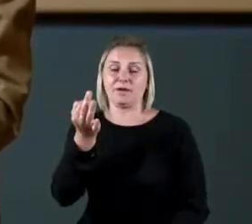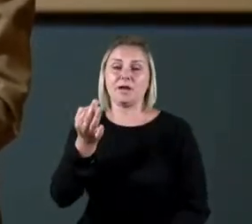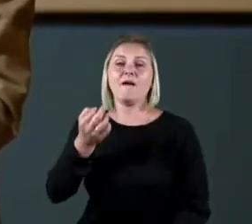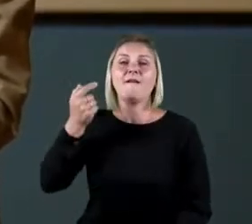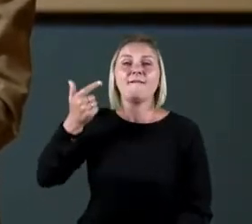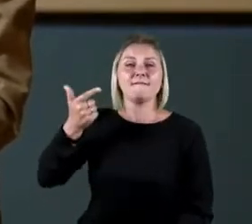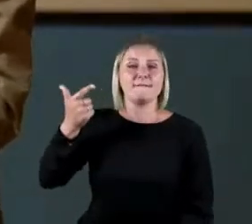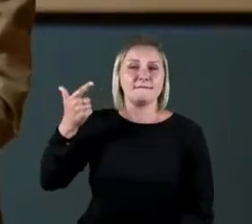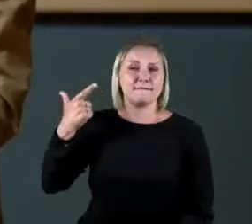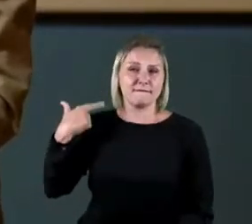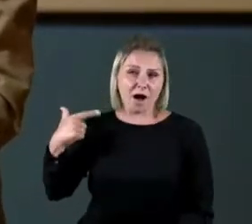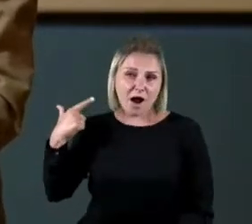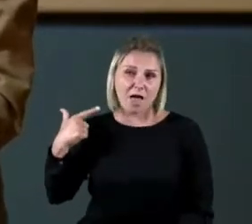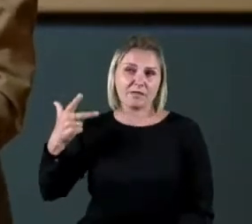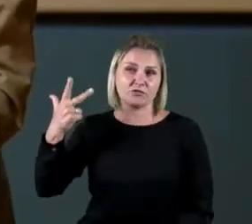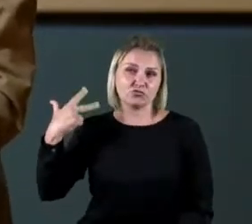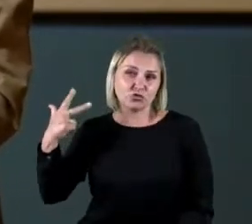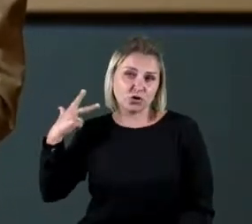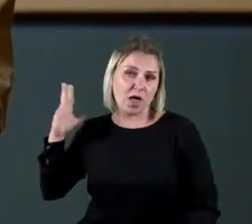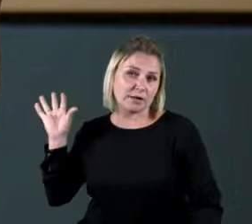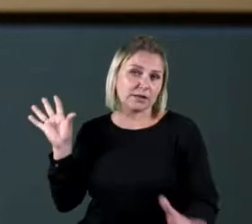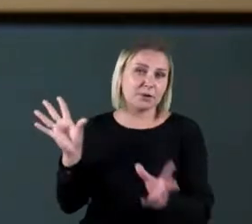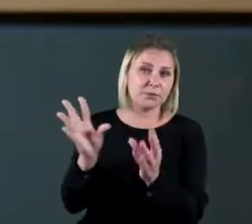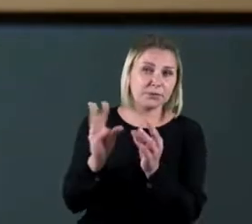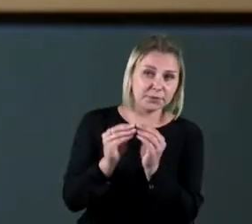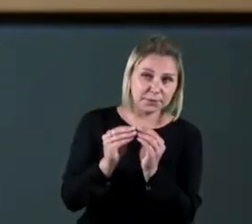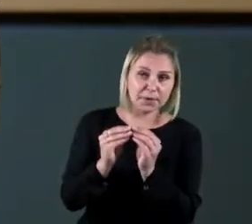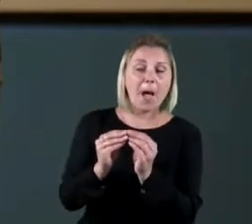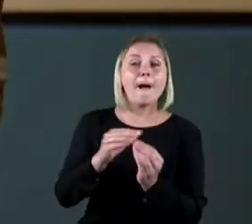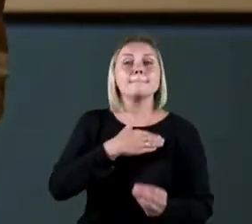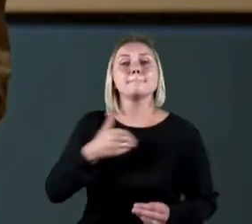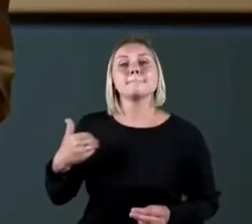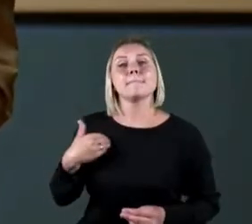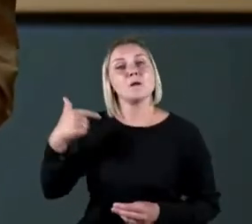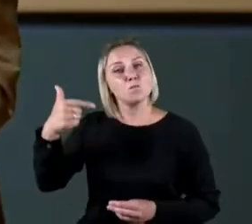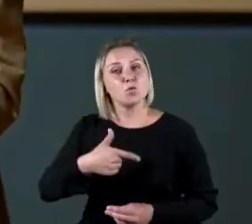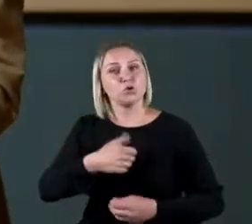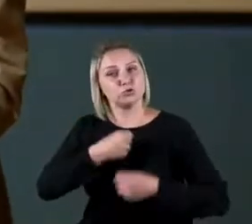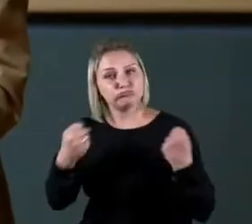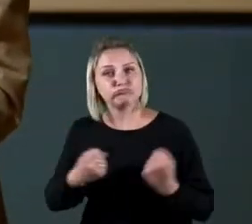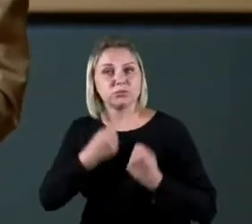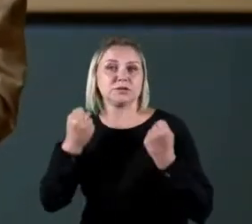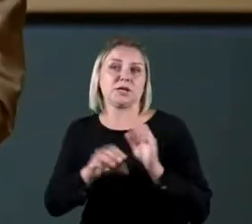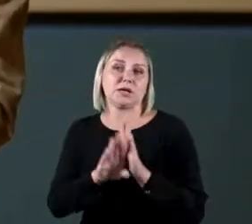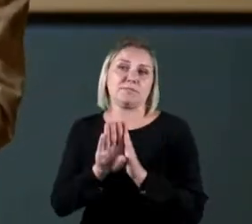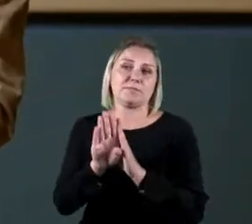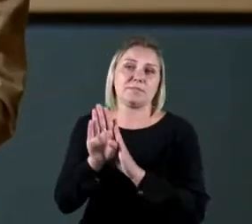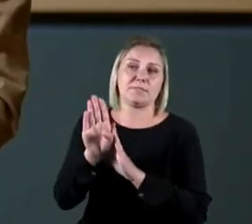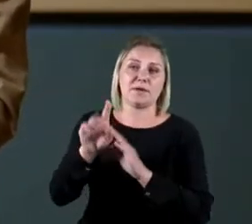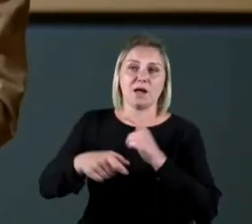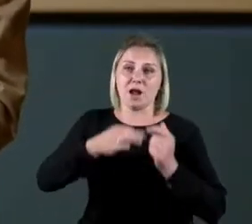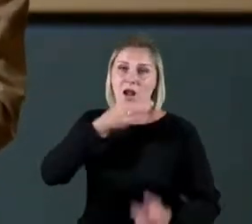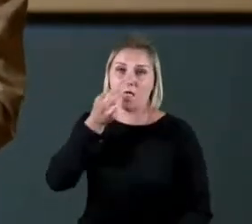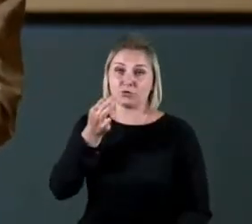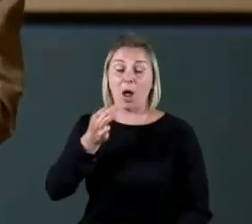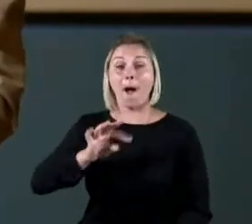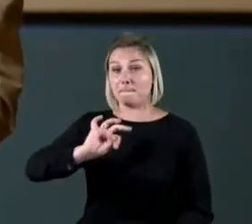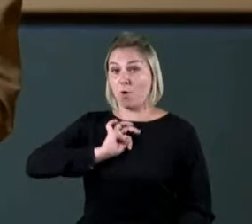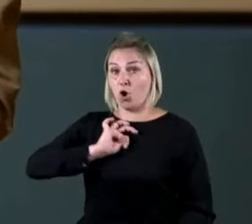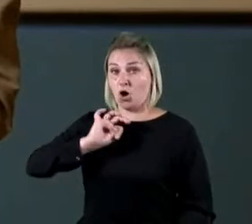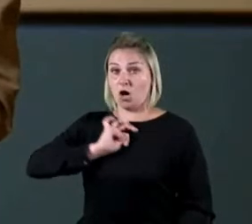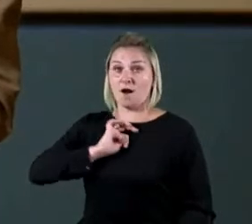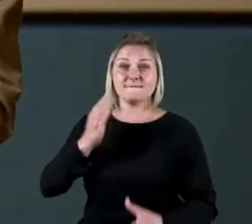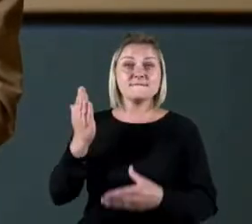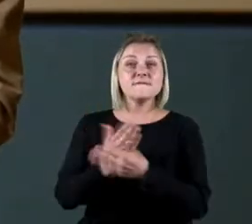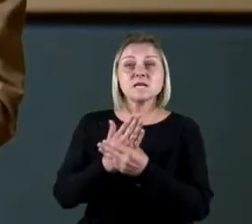through. And we now have an opportunity to build back better. And the work that we do at the Global Disability Innovation Hub, as the name may